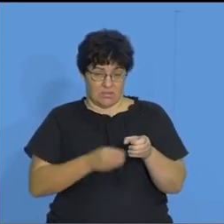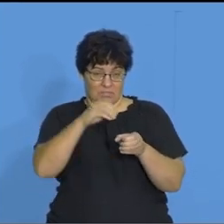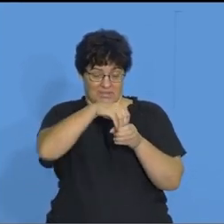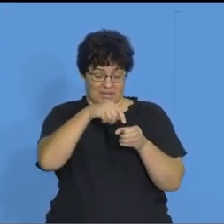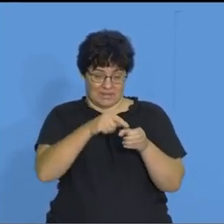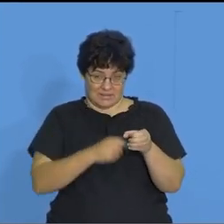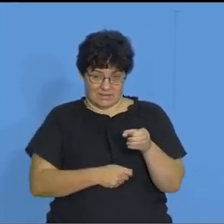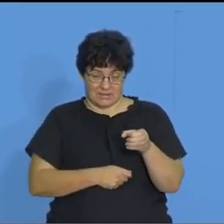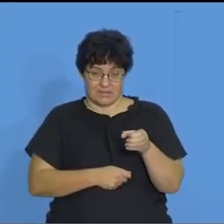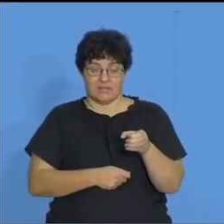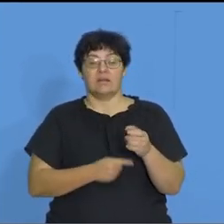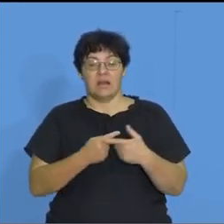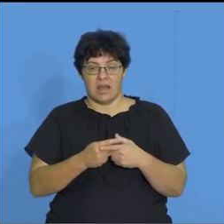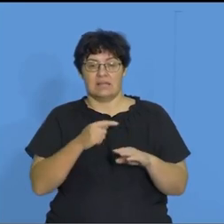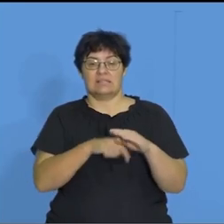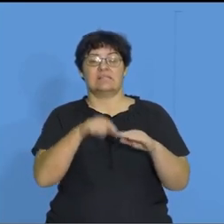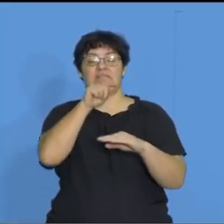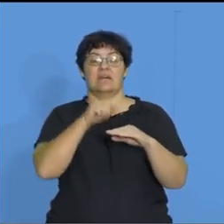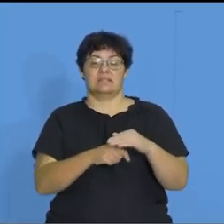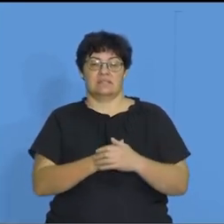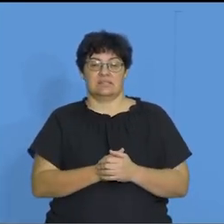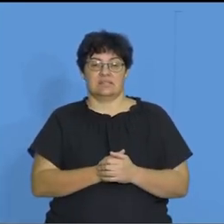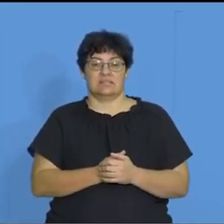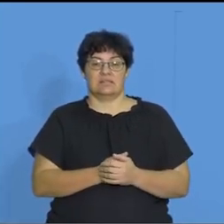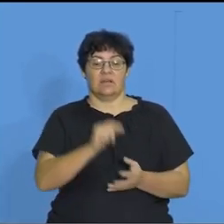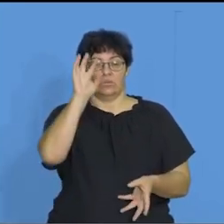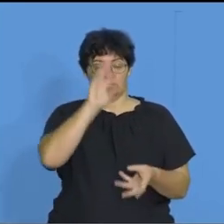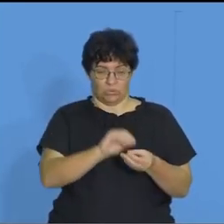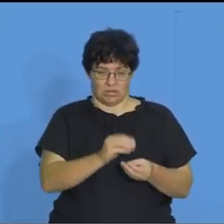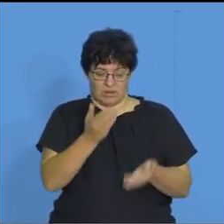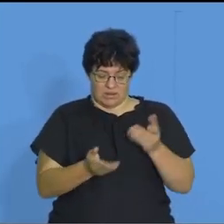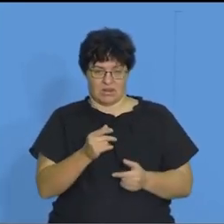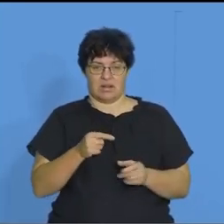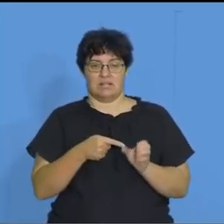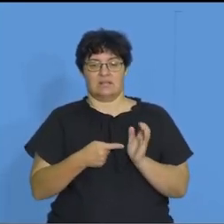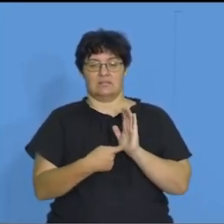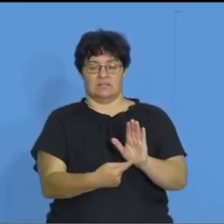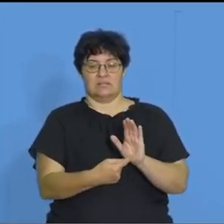right? And then divided by total mass of sample, okay?